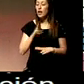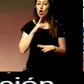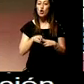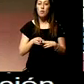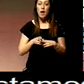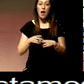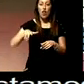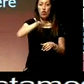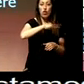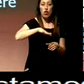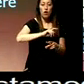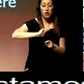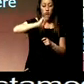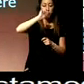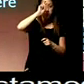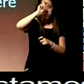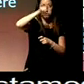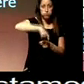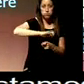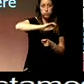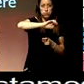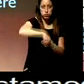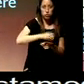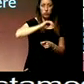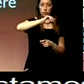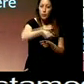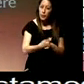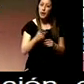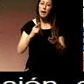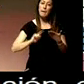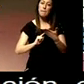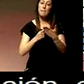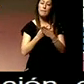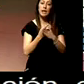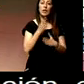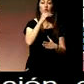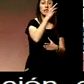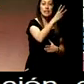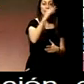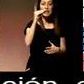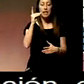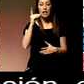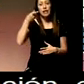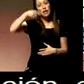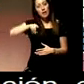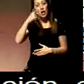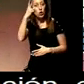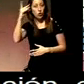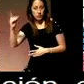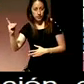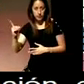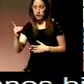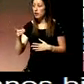Bi-dimensional and three-dimensional maps are quite good integrations of the orientation system, but it should be better